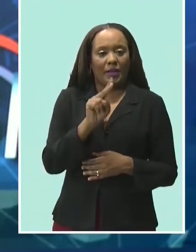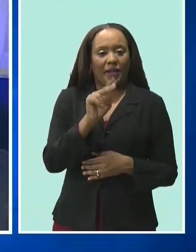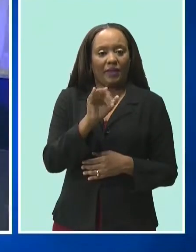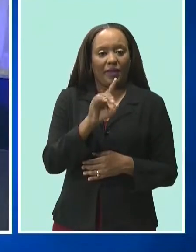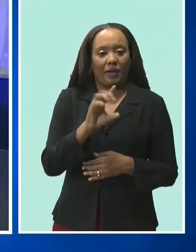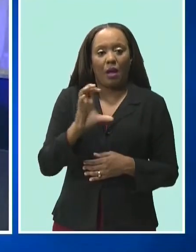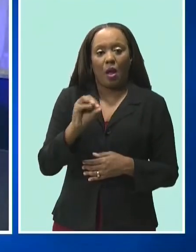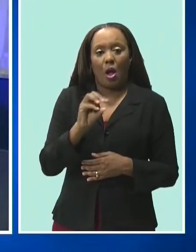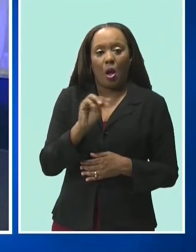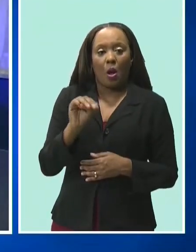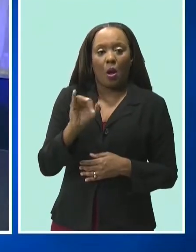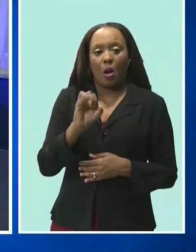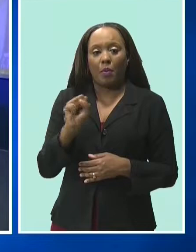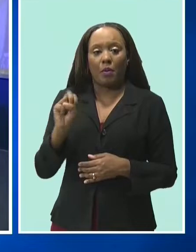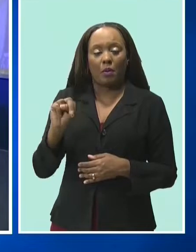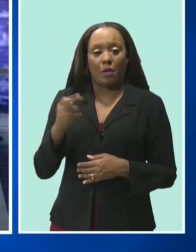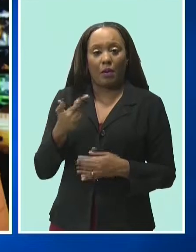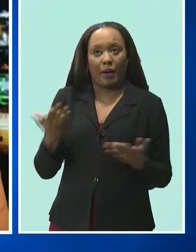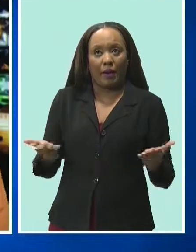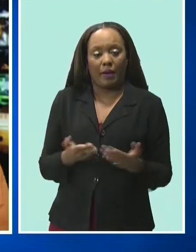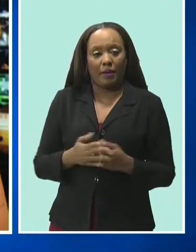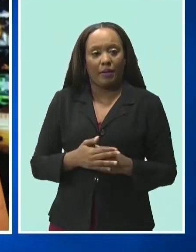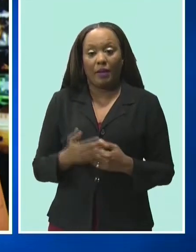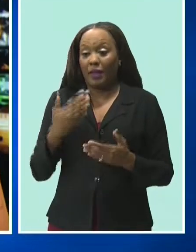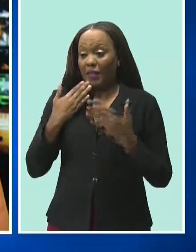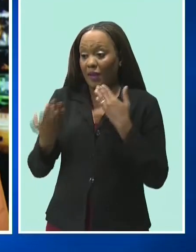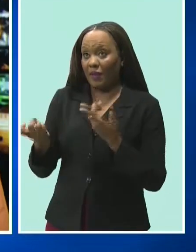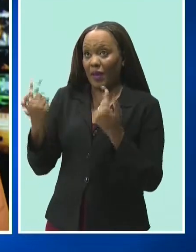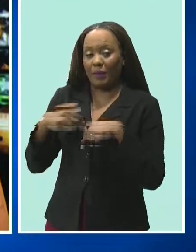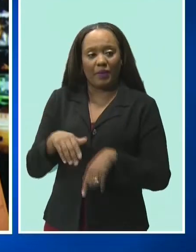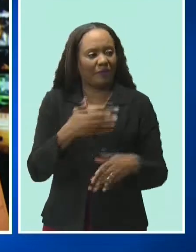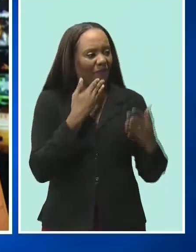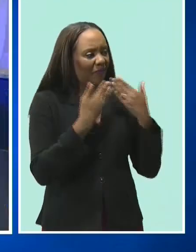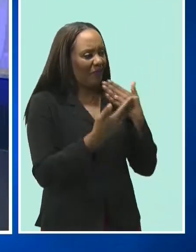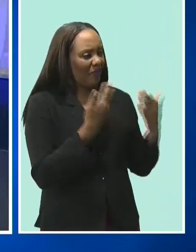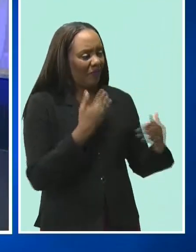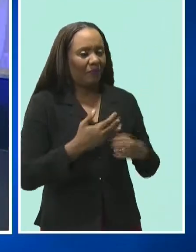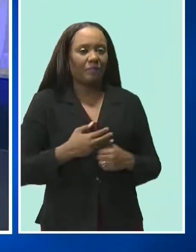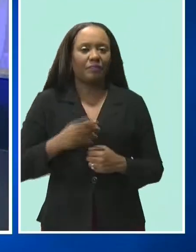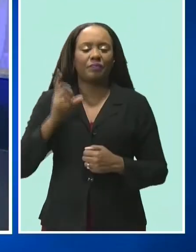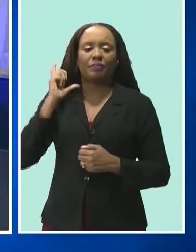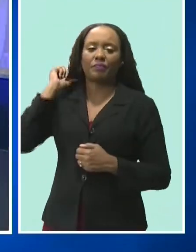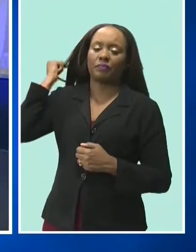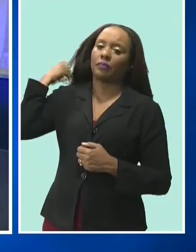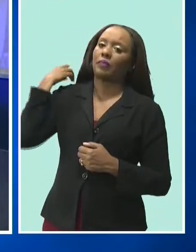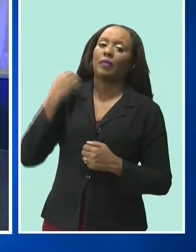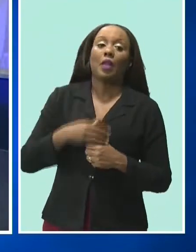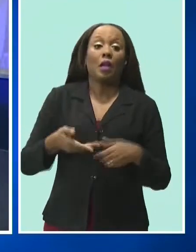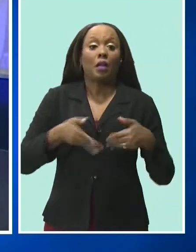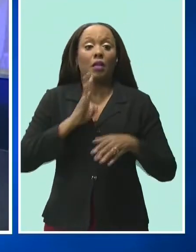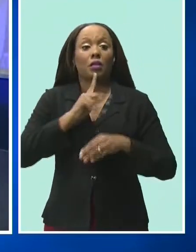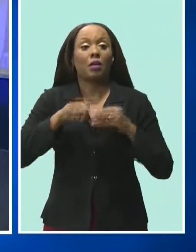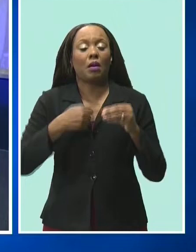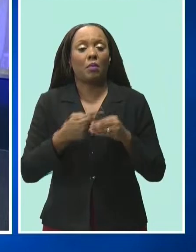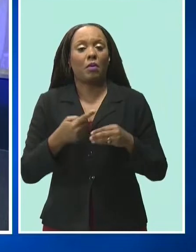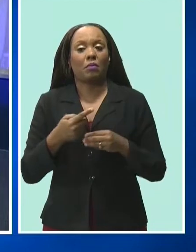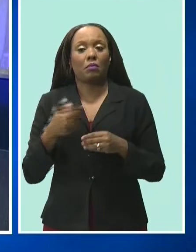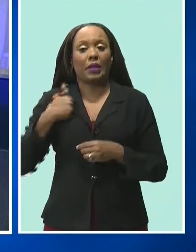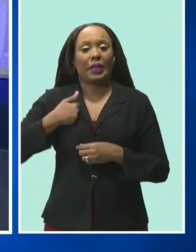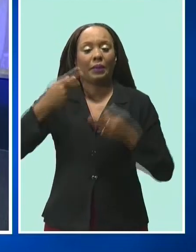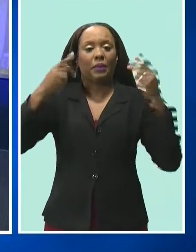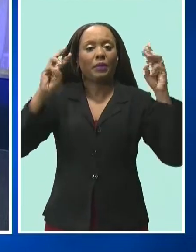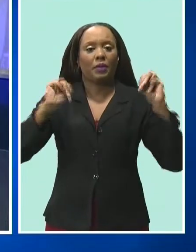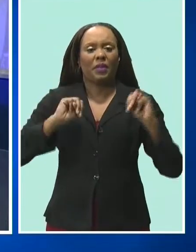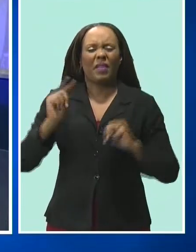Comachon. Good evening to you. Thanks for joining us. My pleasure, Lisa. All right, let's start with this visit by Mr. Trudeau. This is his first visit as Prime Minister